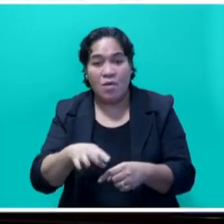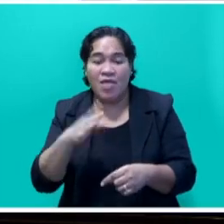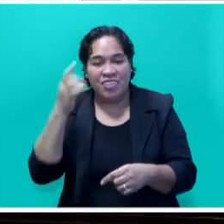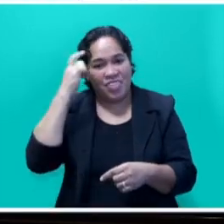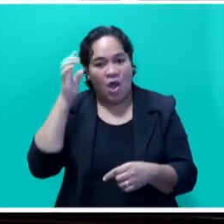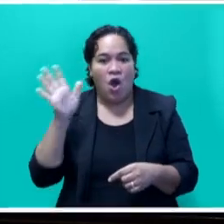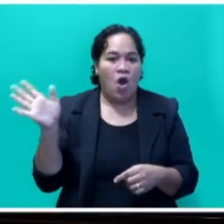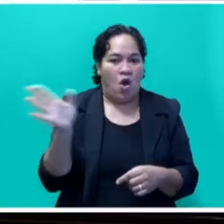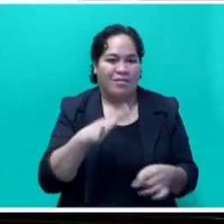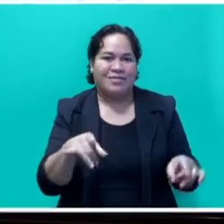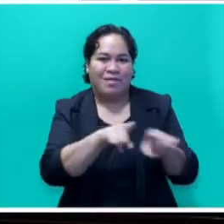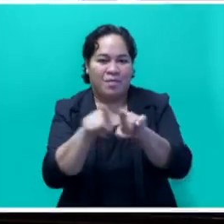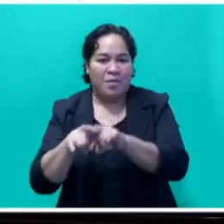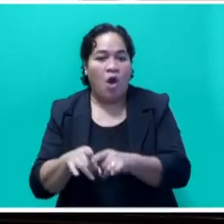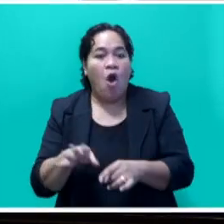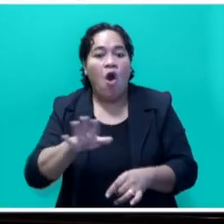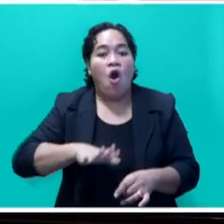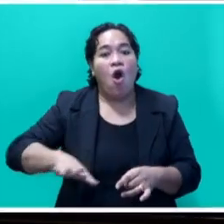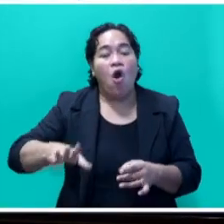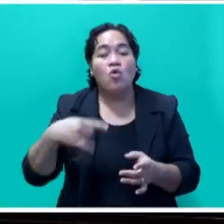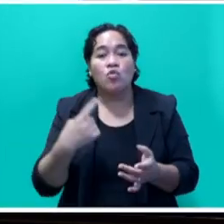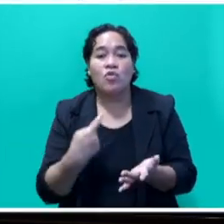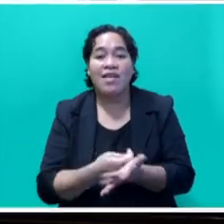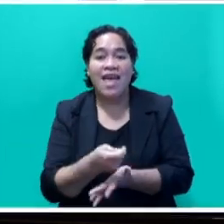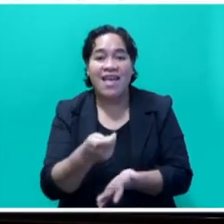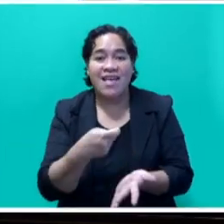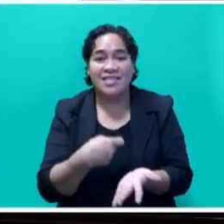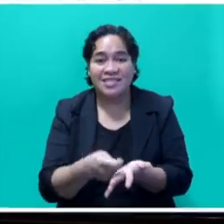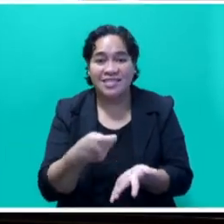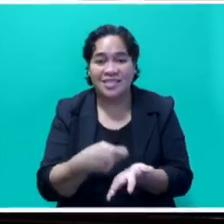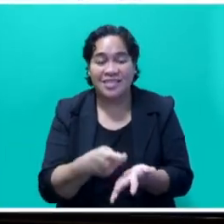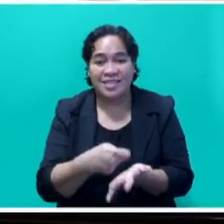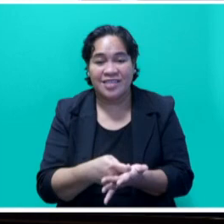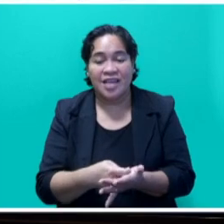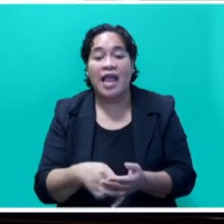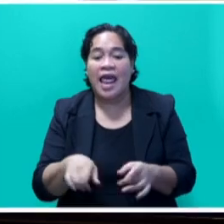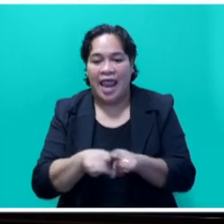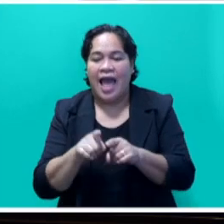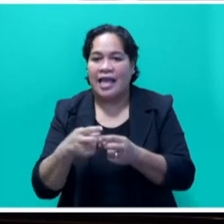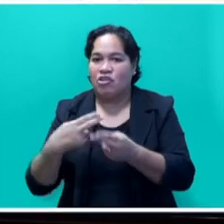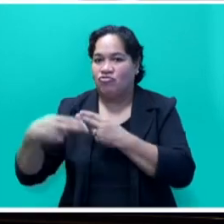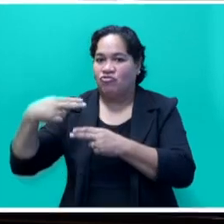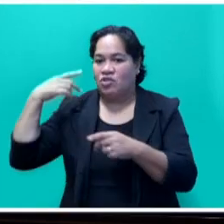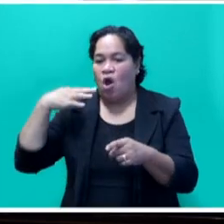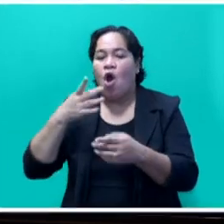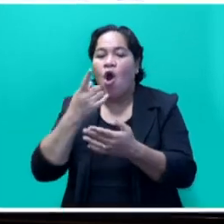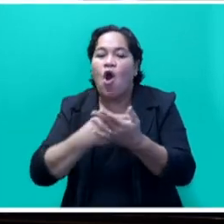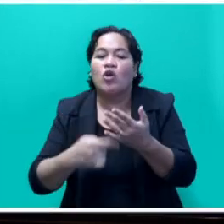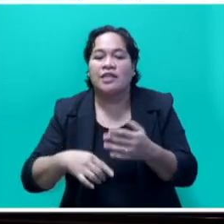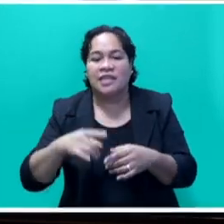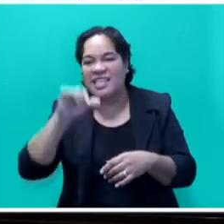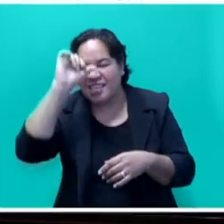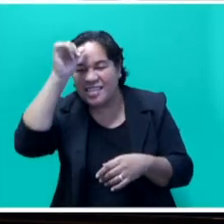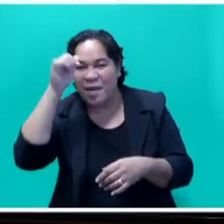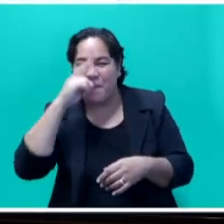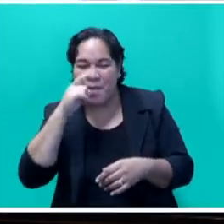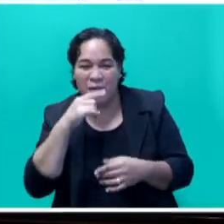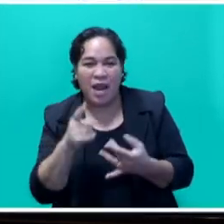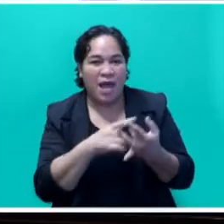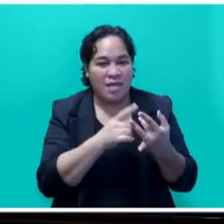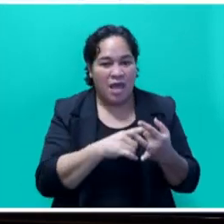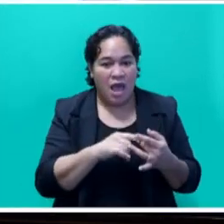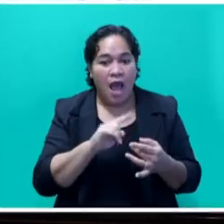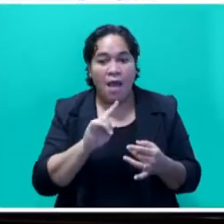all the lessees will always be, as history has pointed out, only Indo-Fijians or people of other ethnic groups,